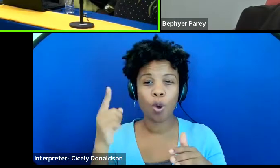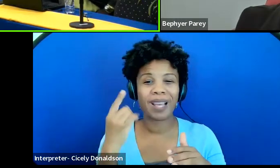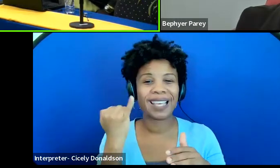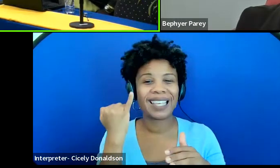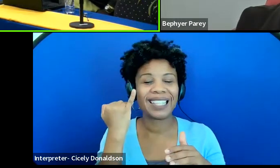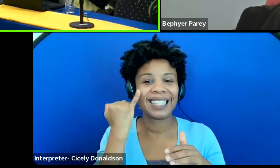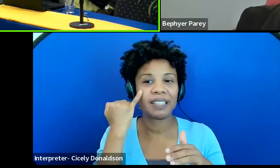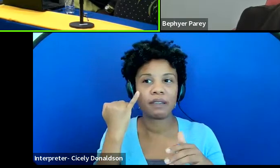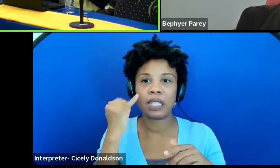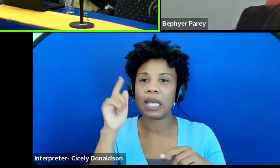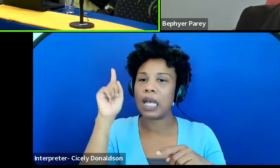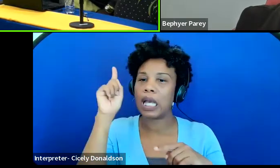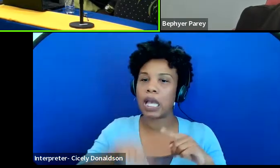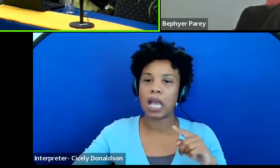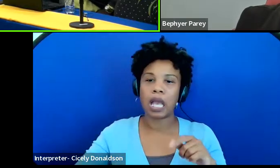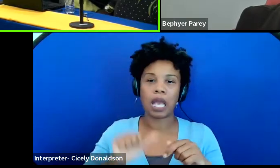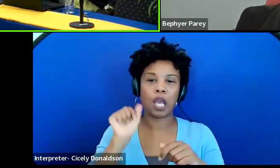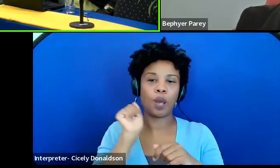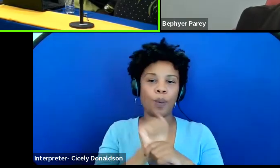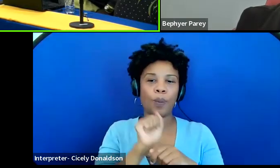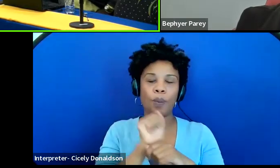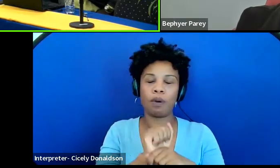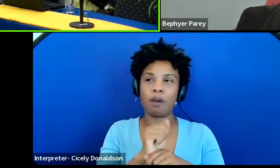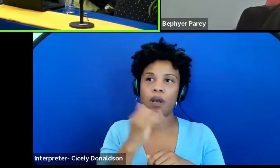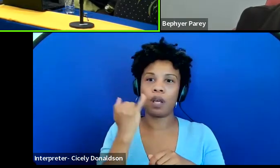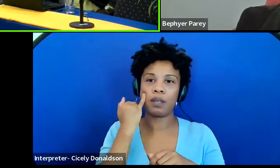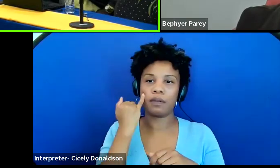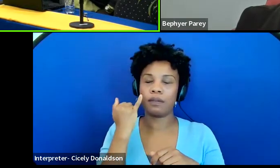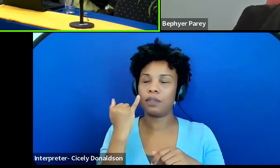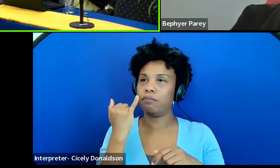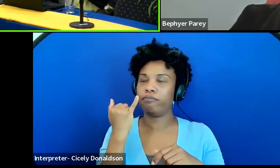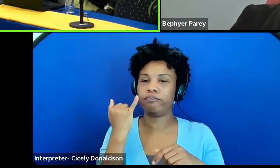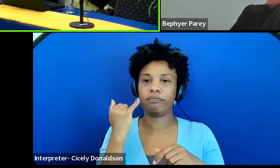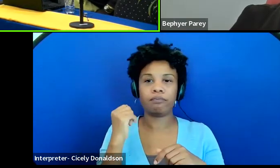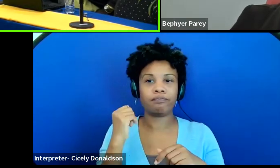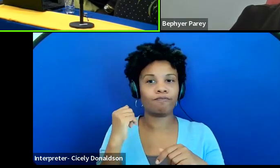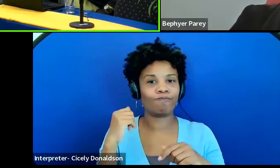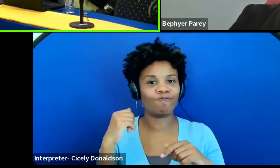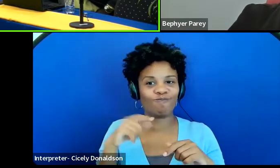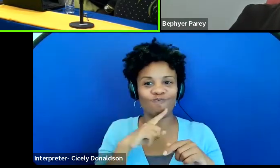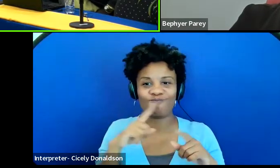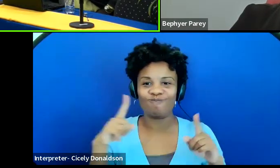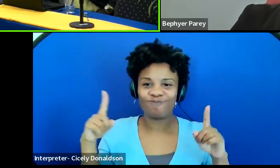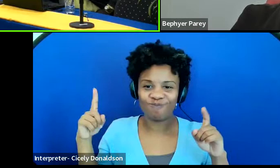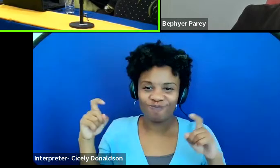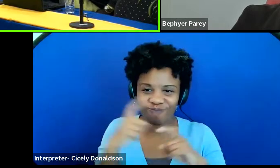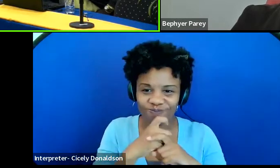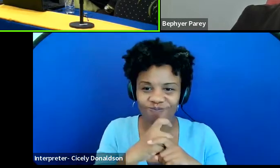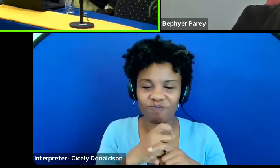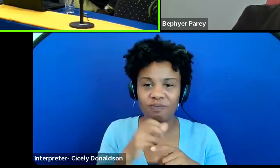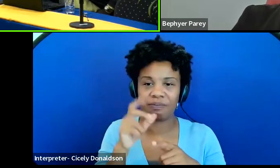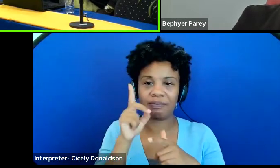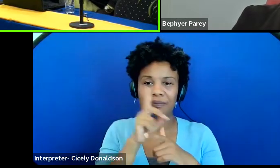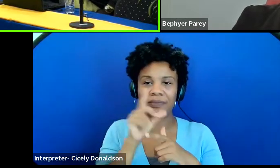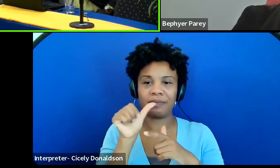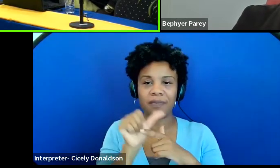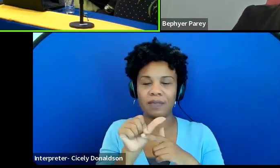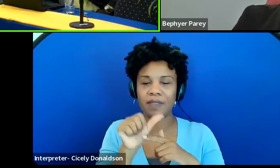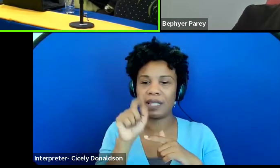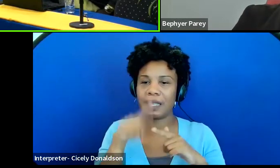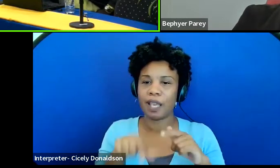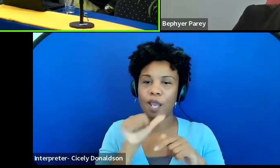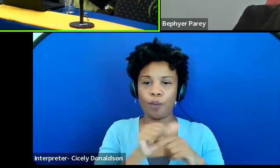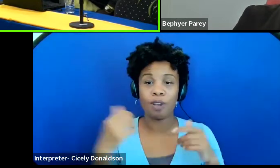have complicated and complex types of disabilities, that special education